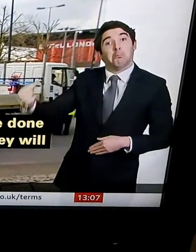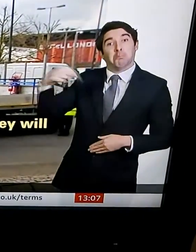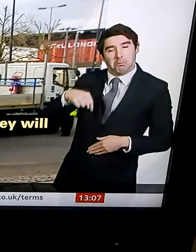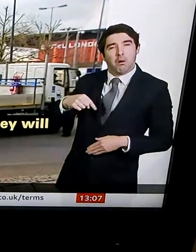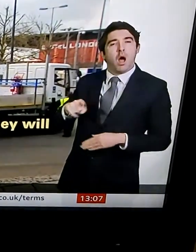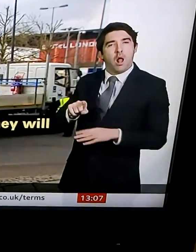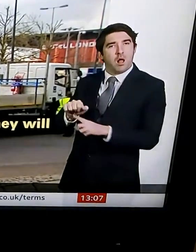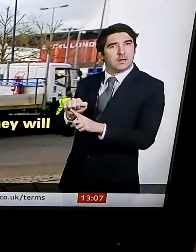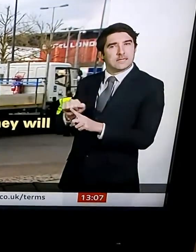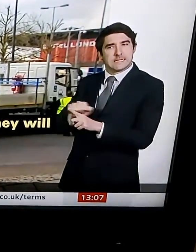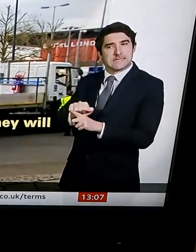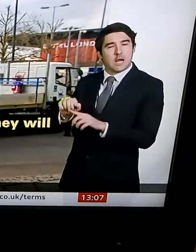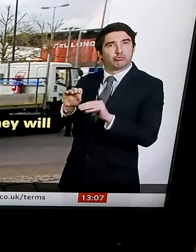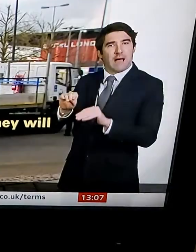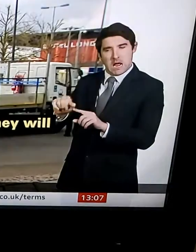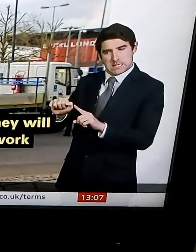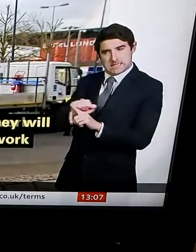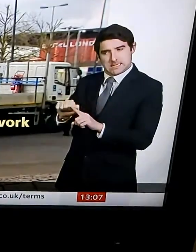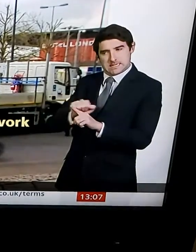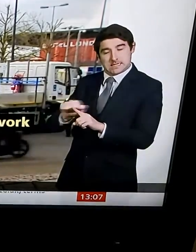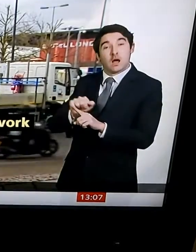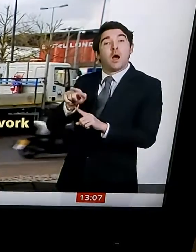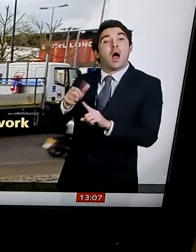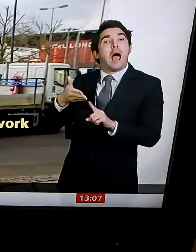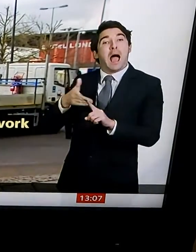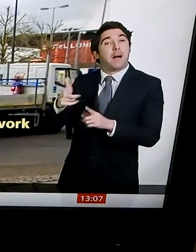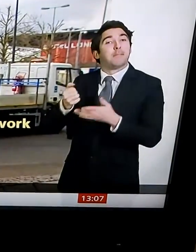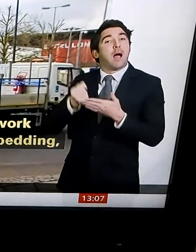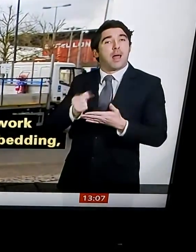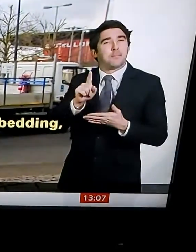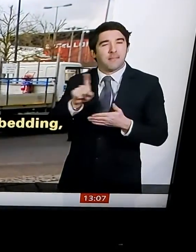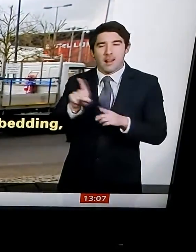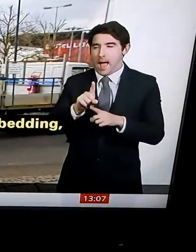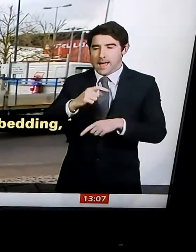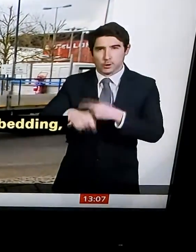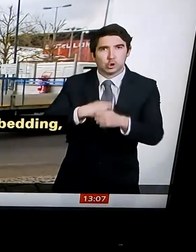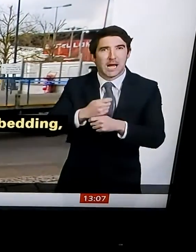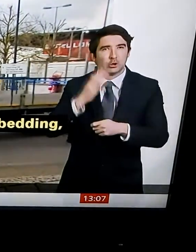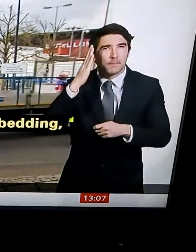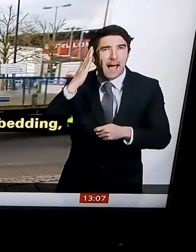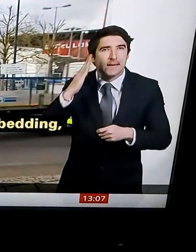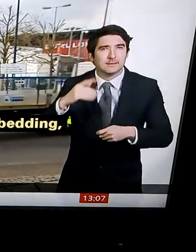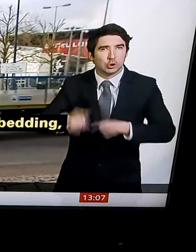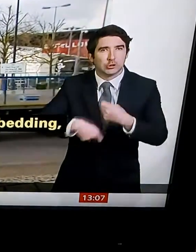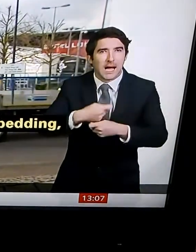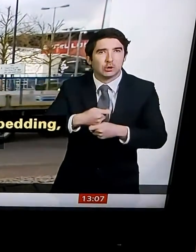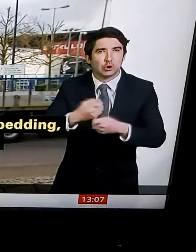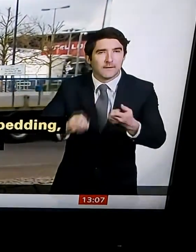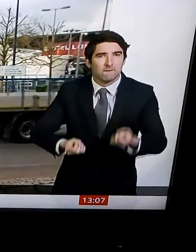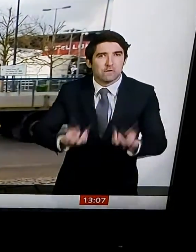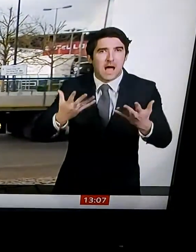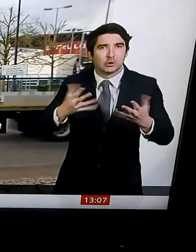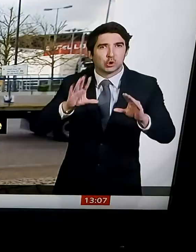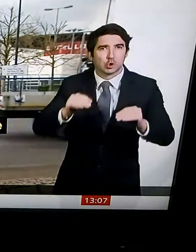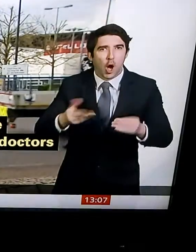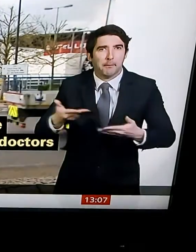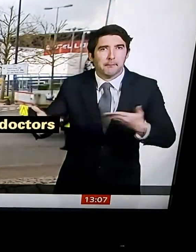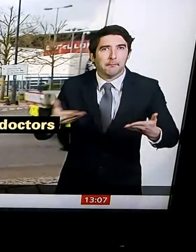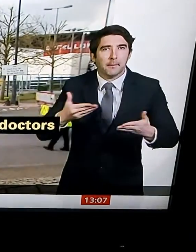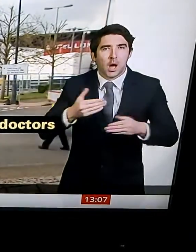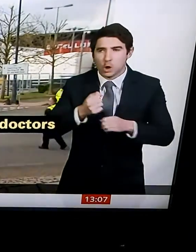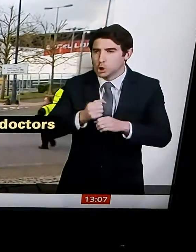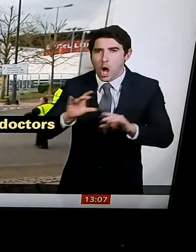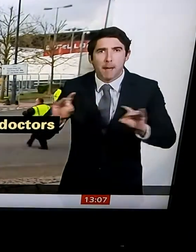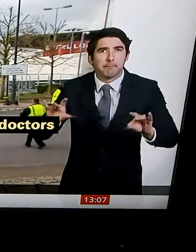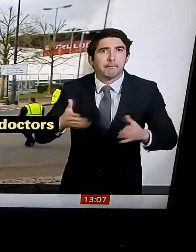maybe changing bedding, that sort of thing, under the supervision of experienced doctors and nursing. As I say, we're